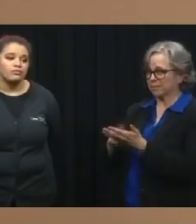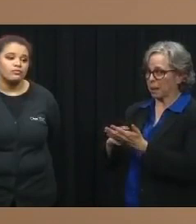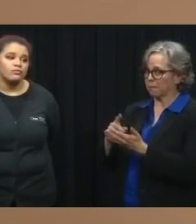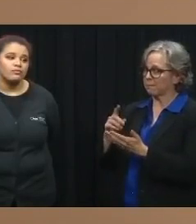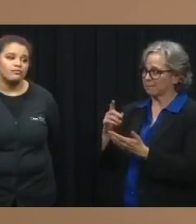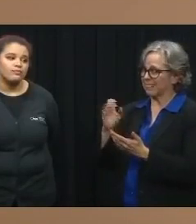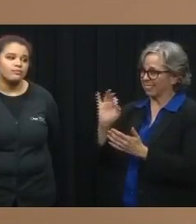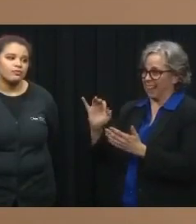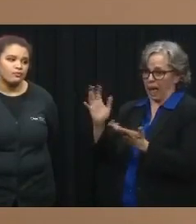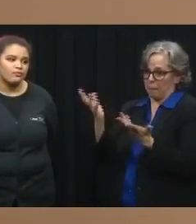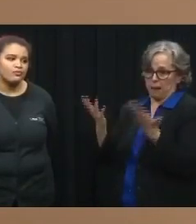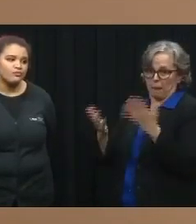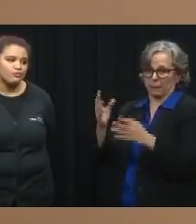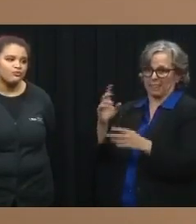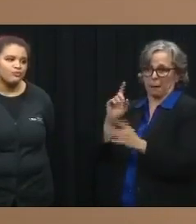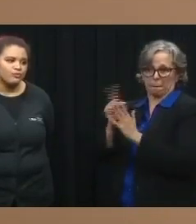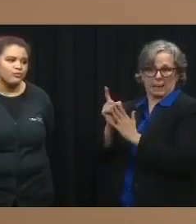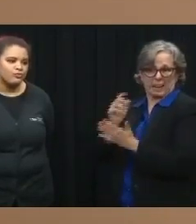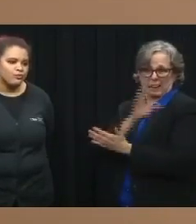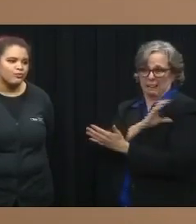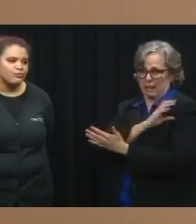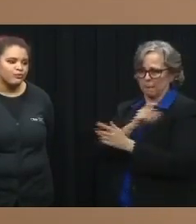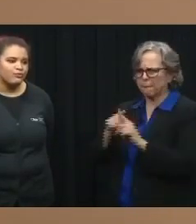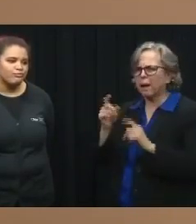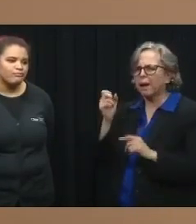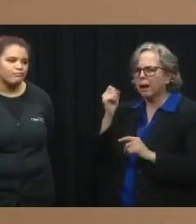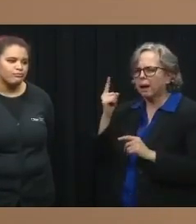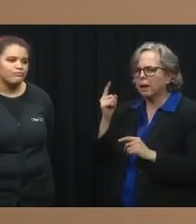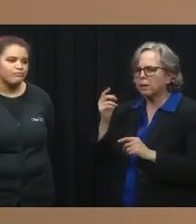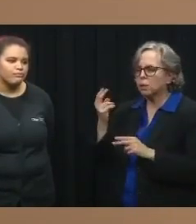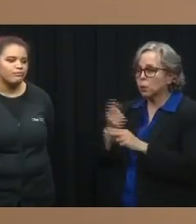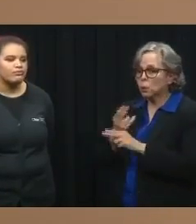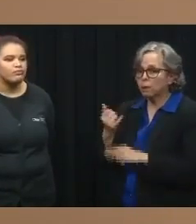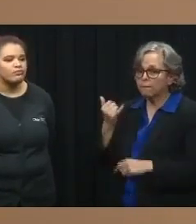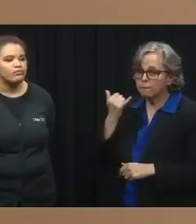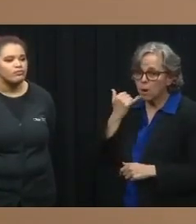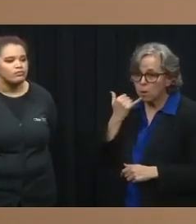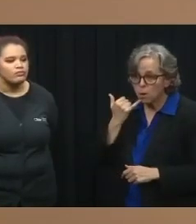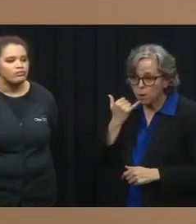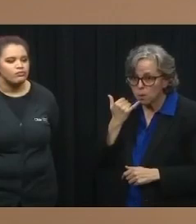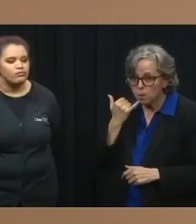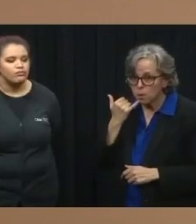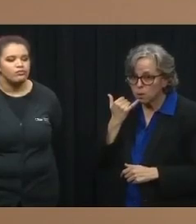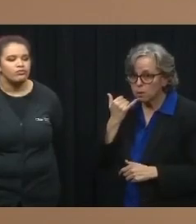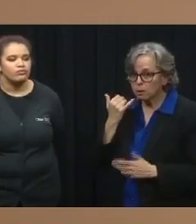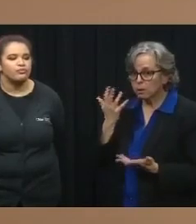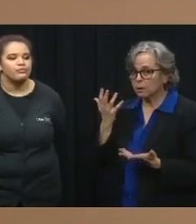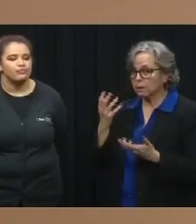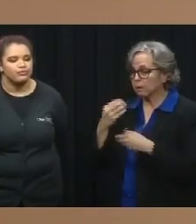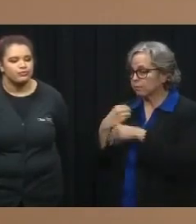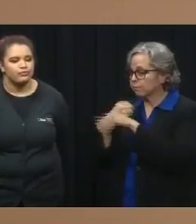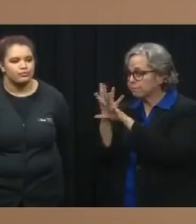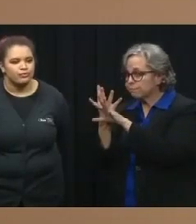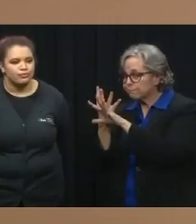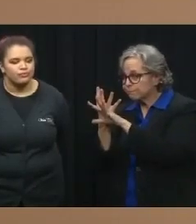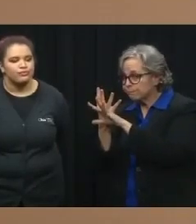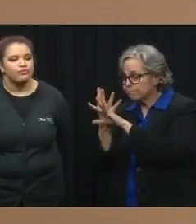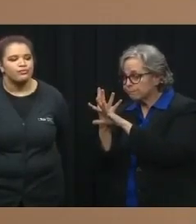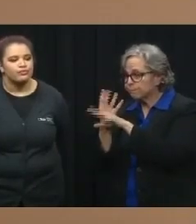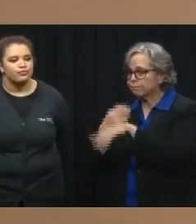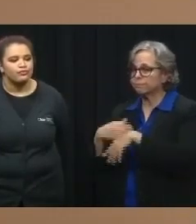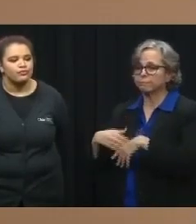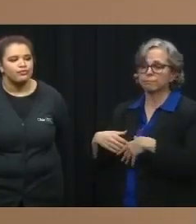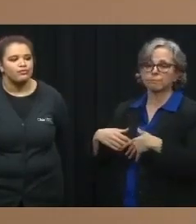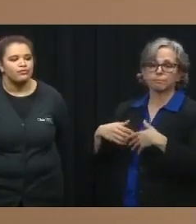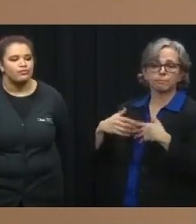whenever possible. Using phone or using telemedicine, going through those symptoms, seeing if they're needed to be tested